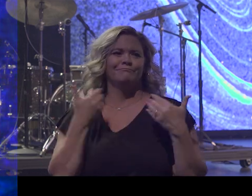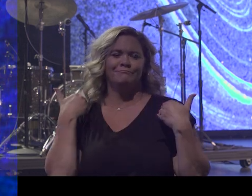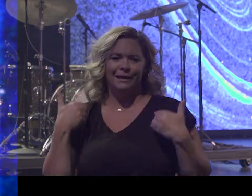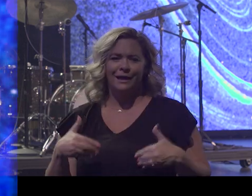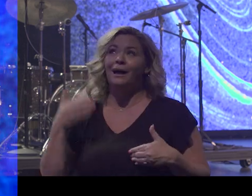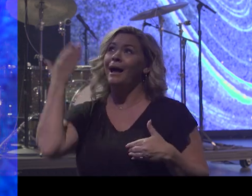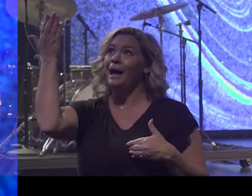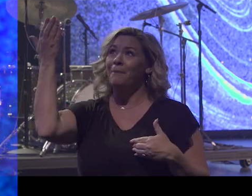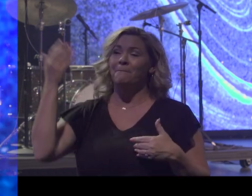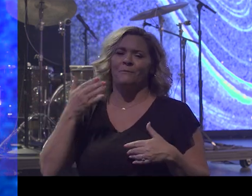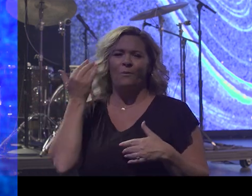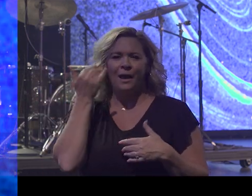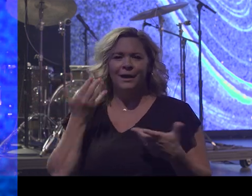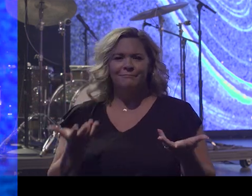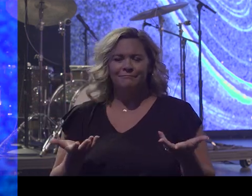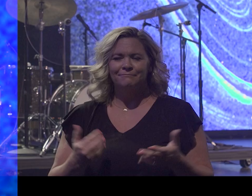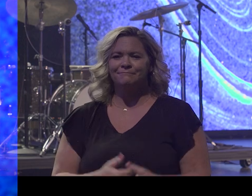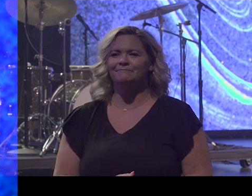Why?